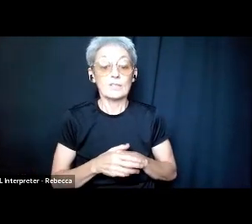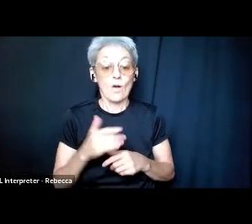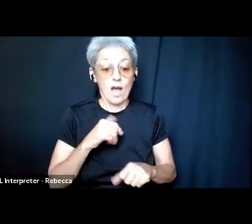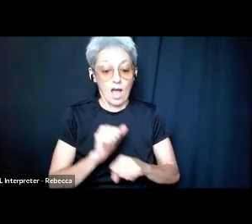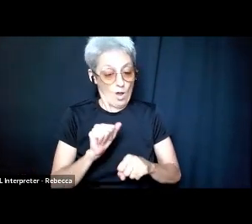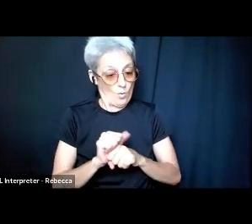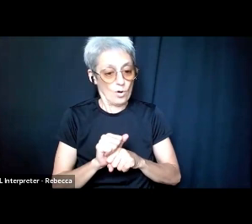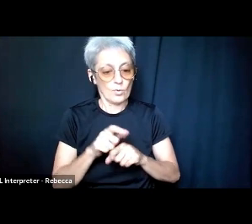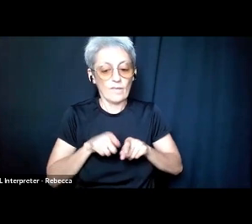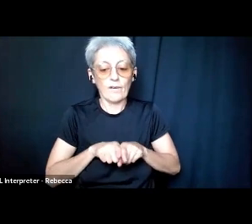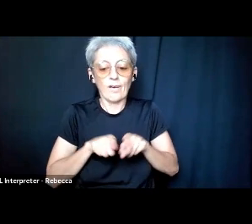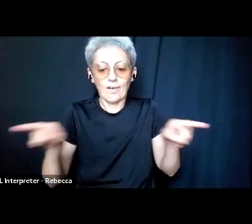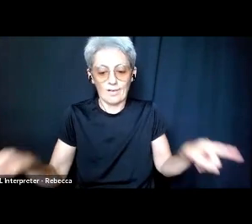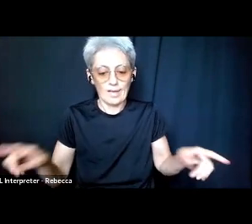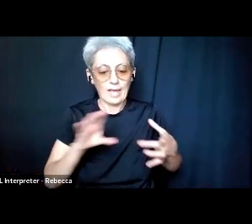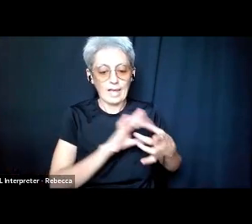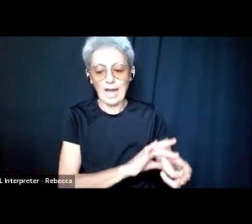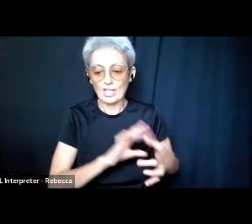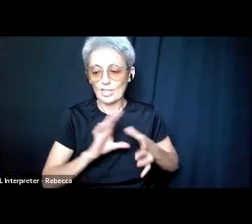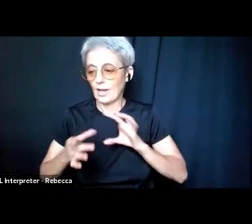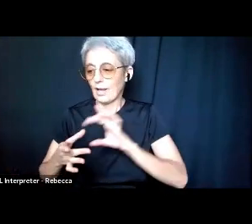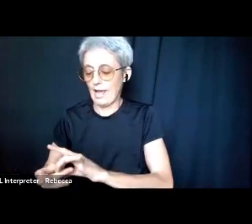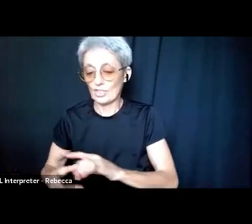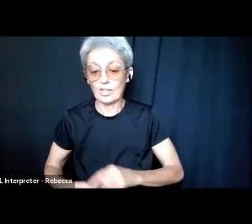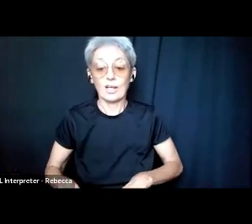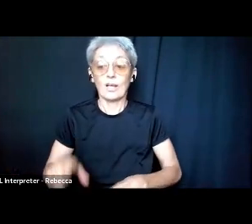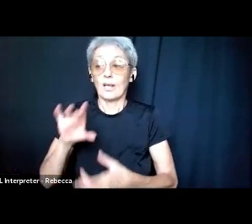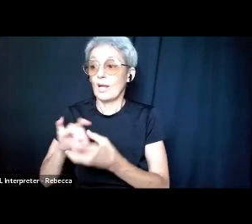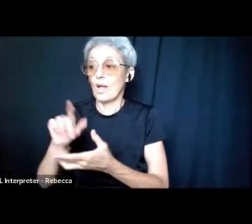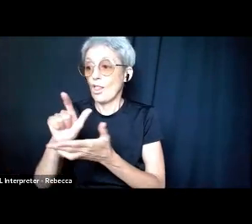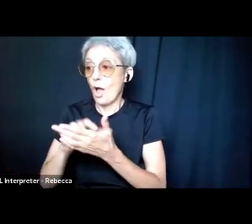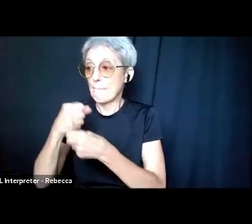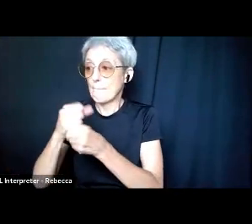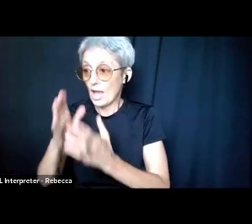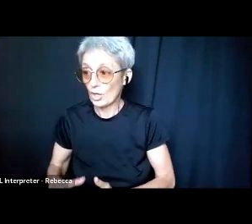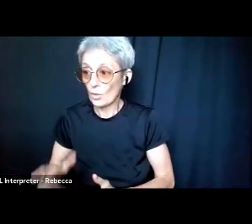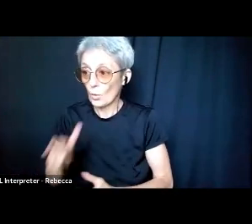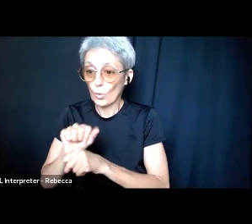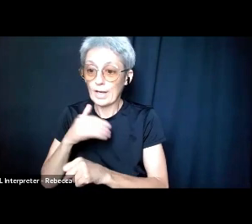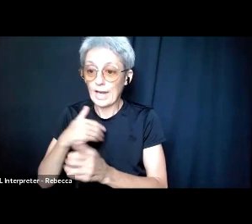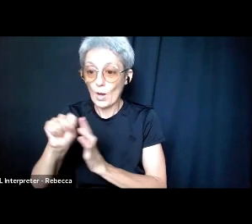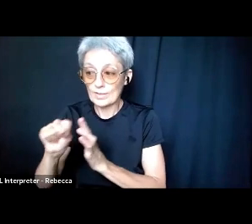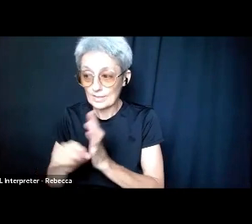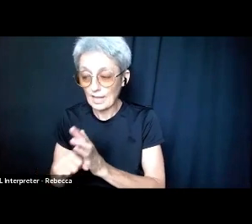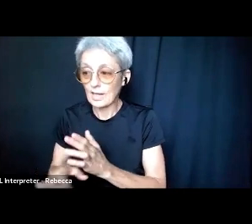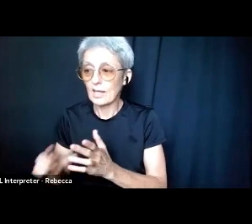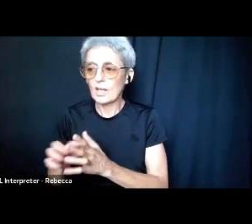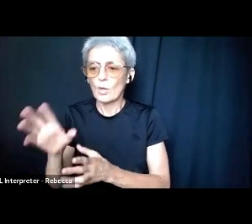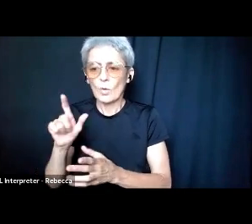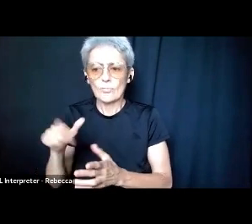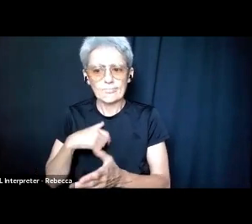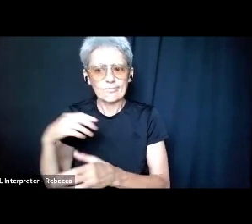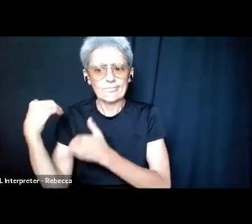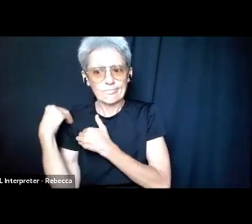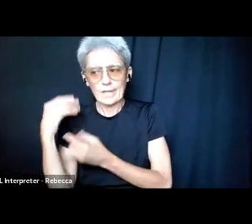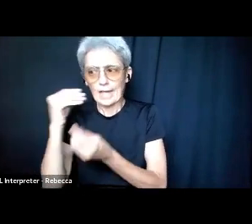both lawmakers and people who are working in our state to inform and educate on the role